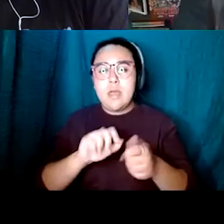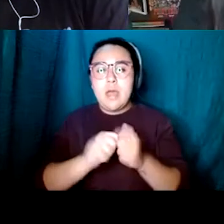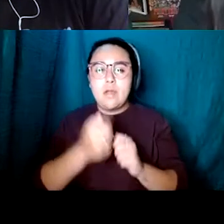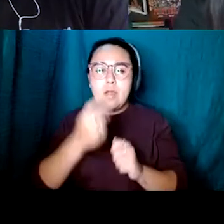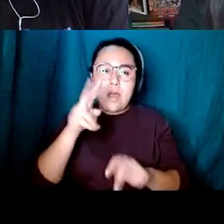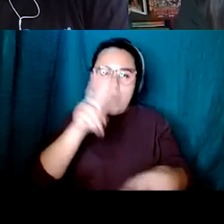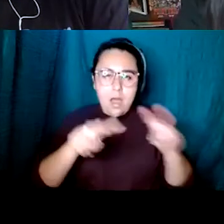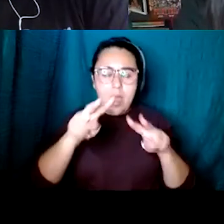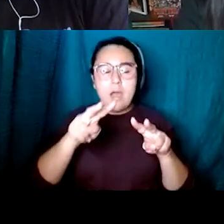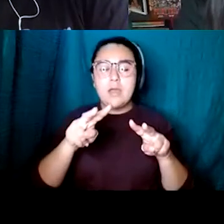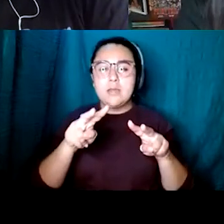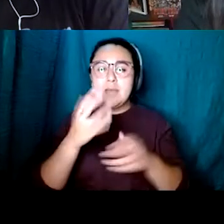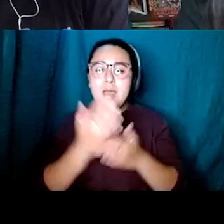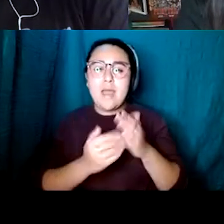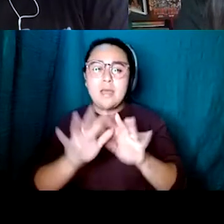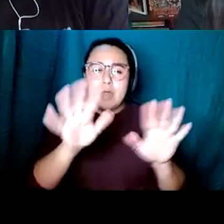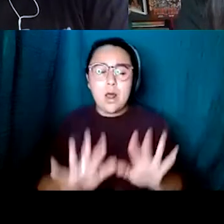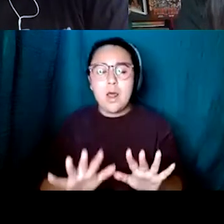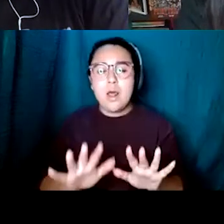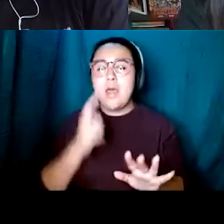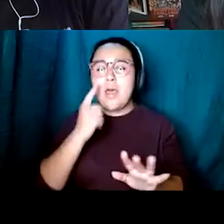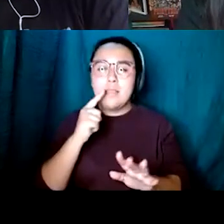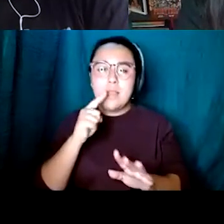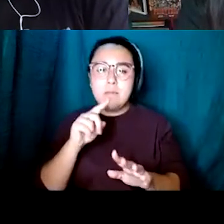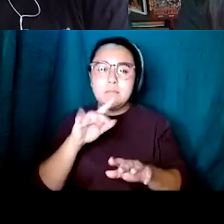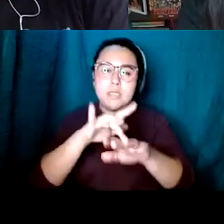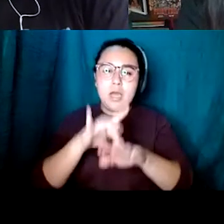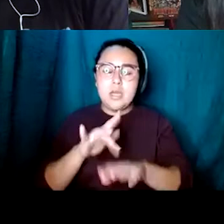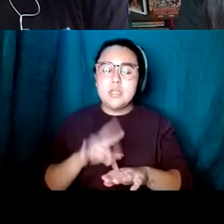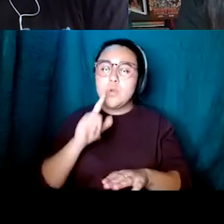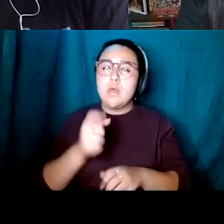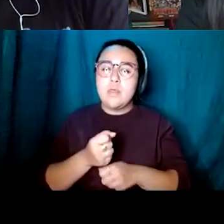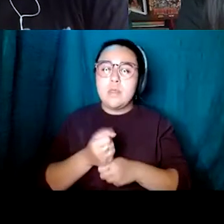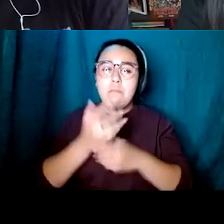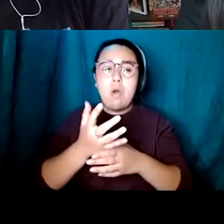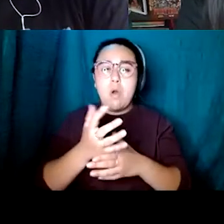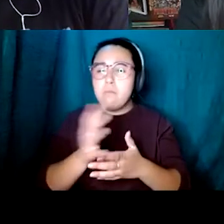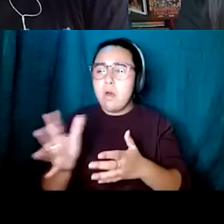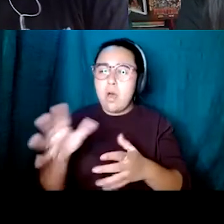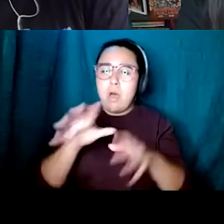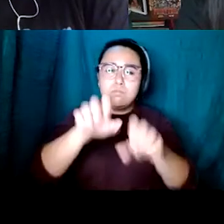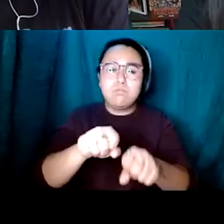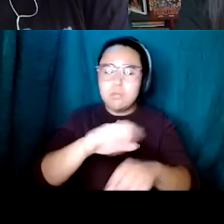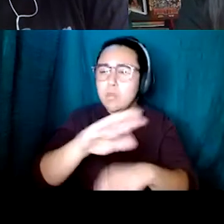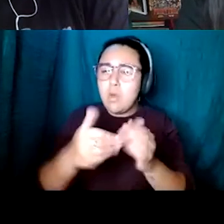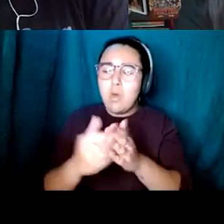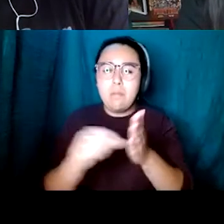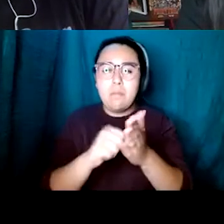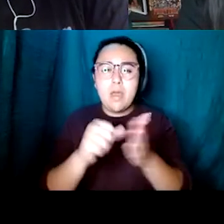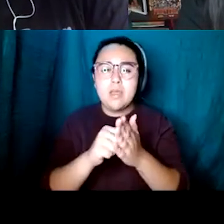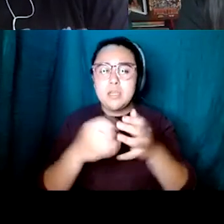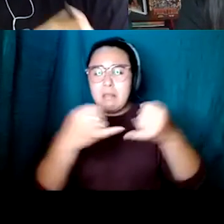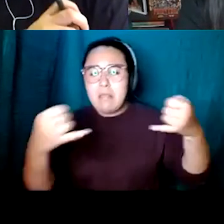and lips roam. This queer poem takes up the page, takes over the page. This poem breaks lines,